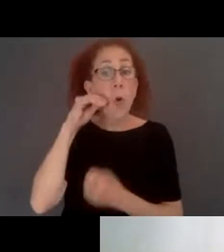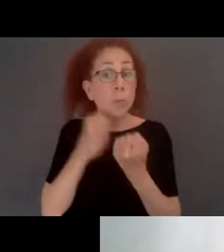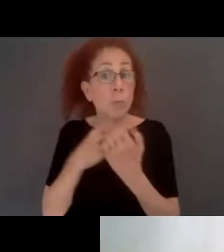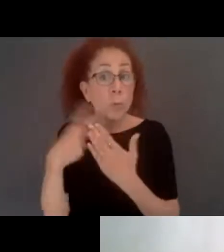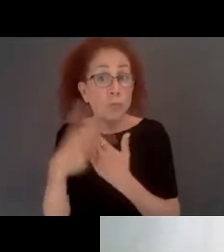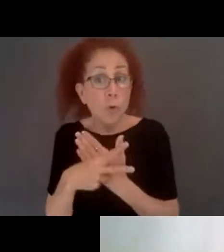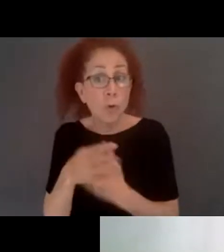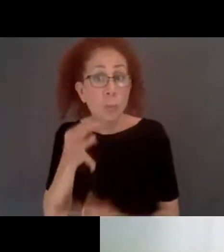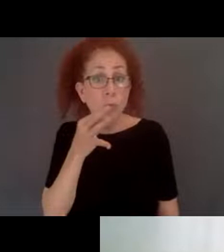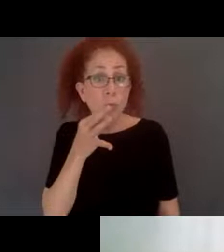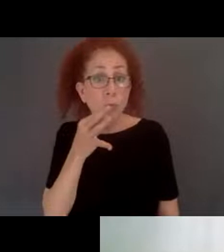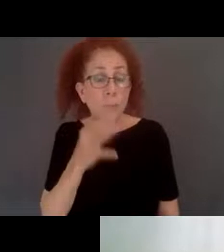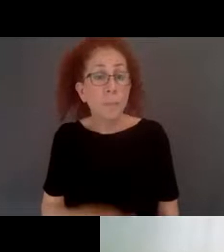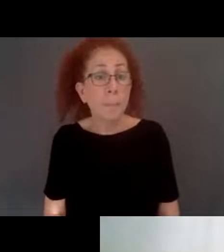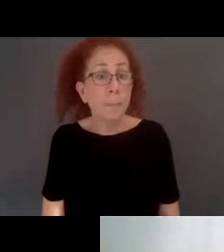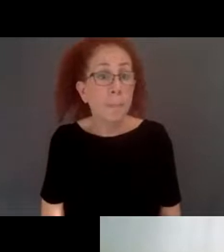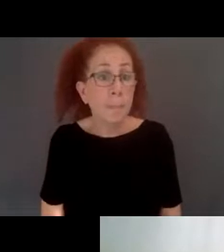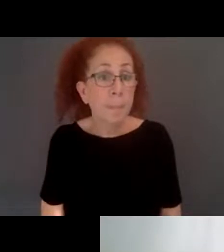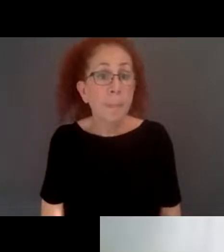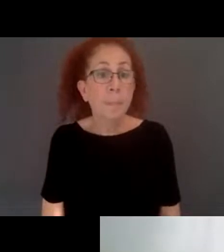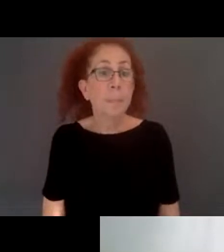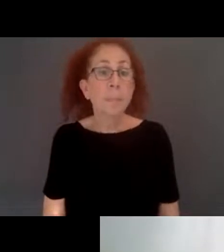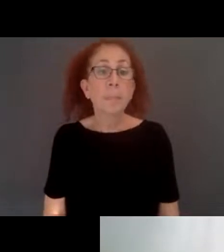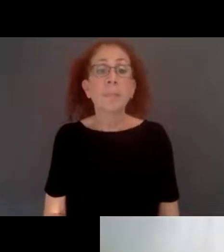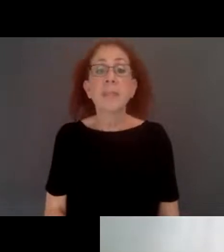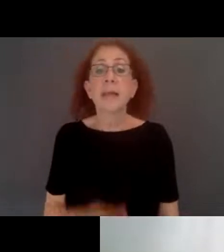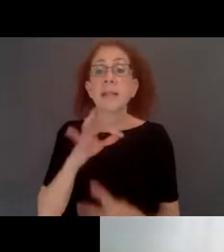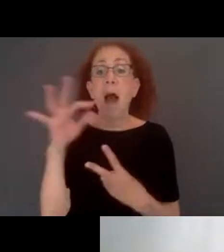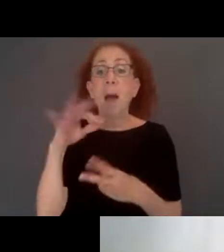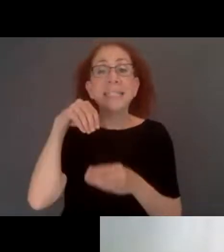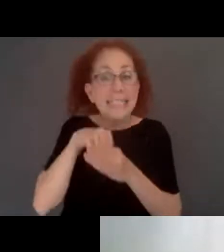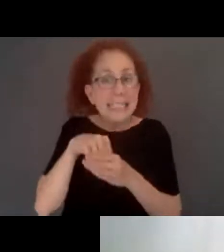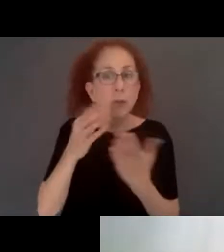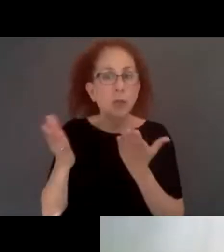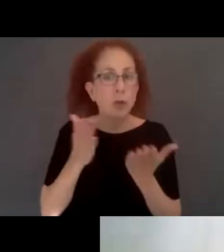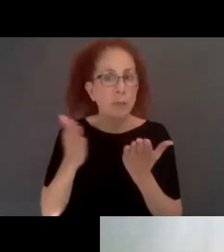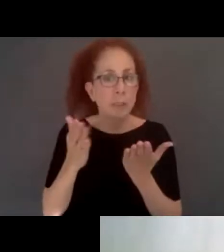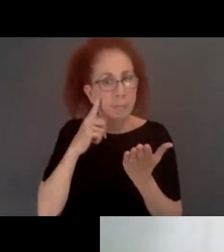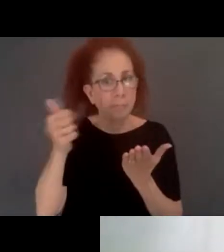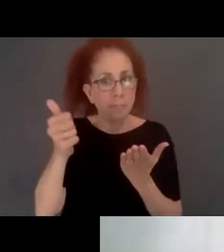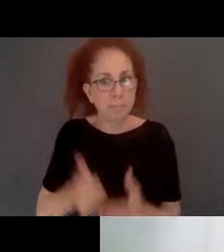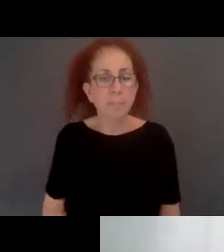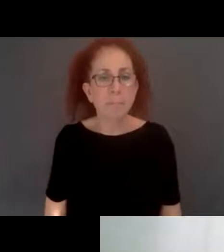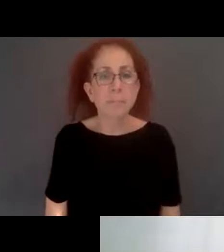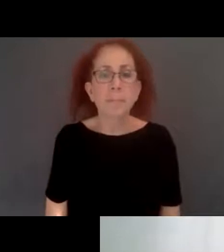be coming, it's totally opt-in for these services.